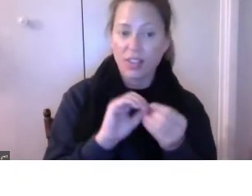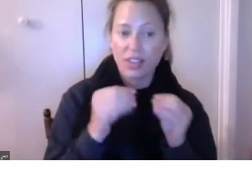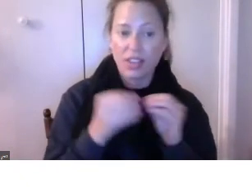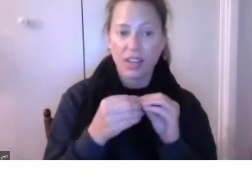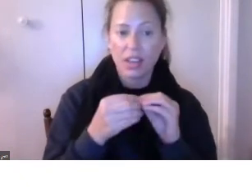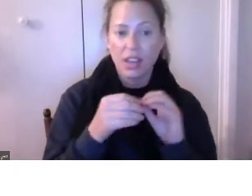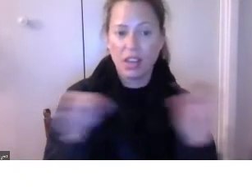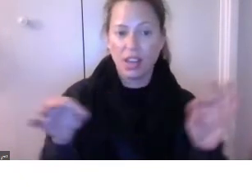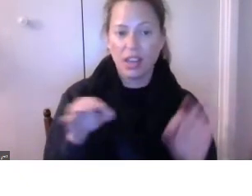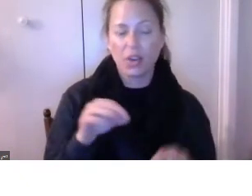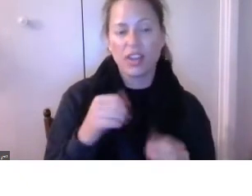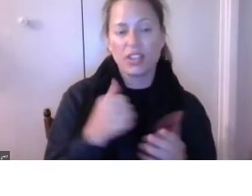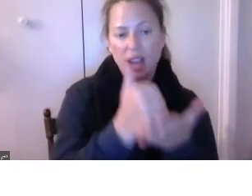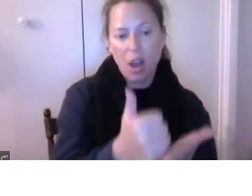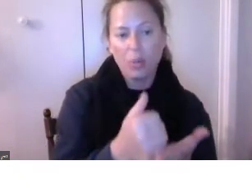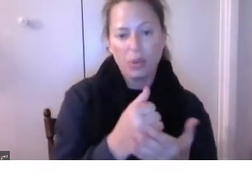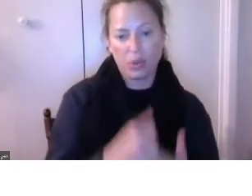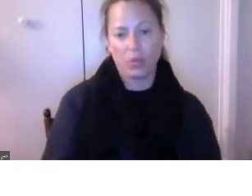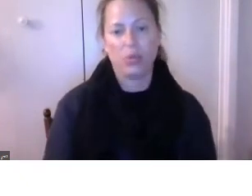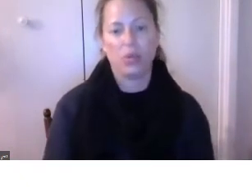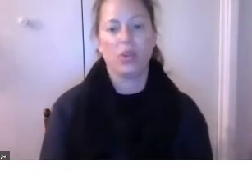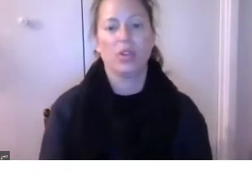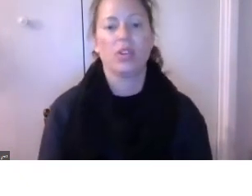it. Next slide.